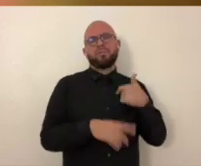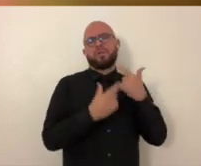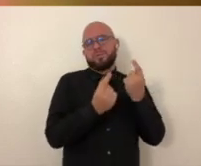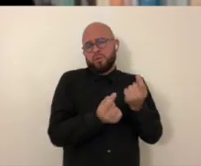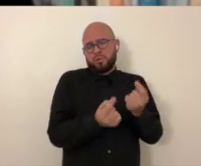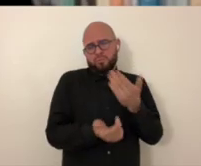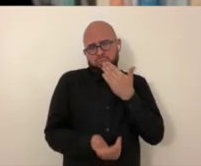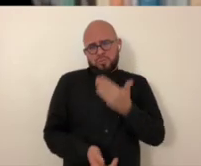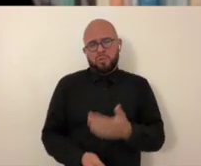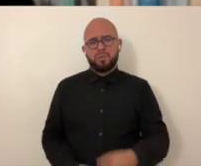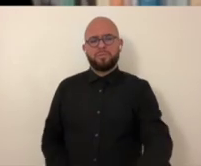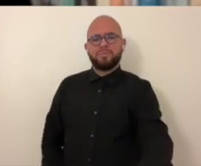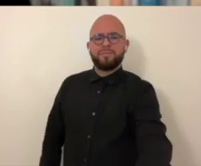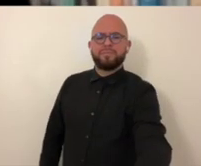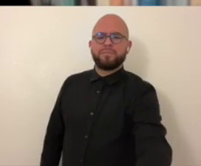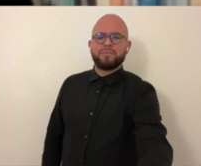year.